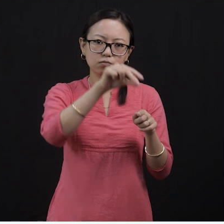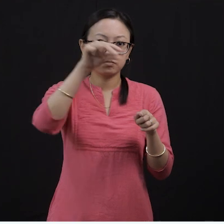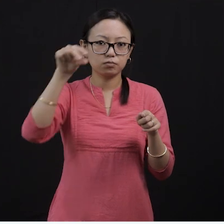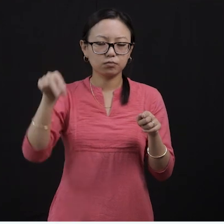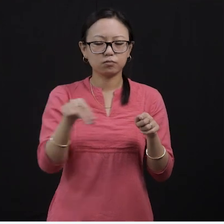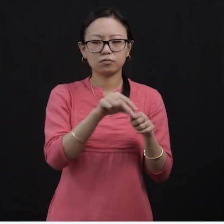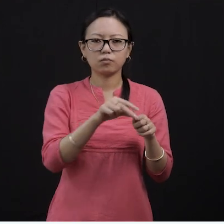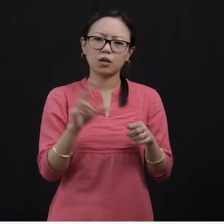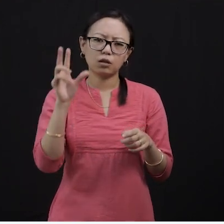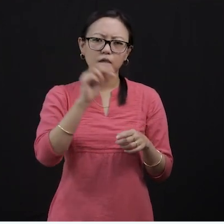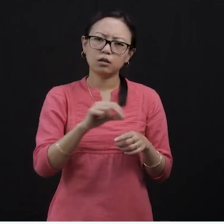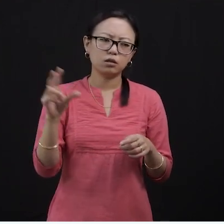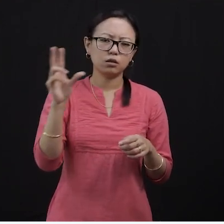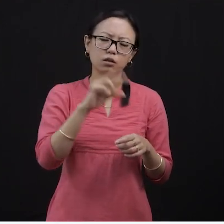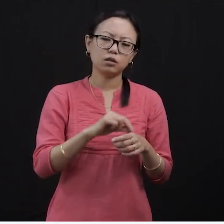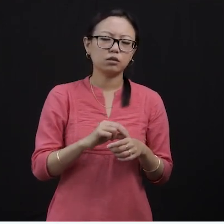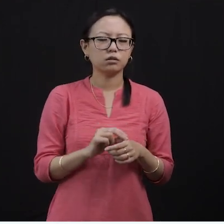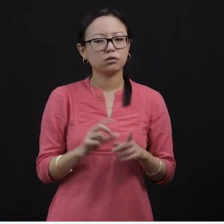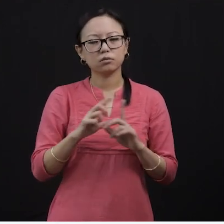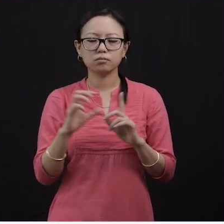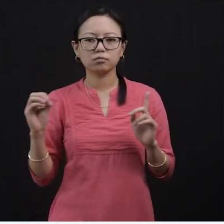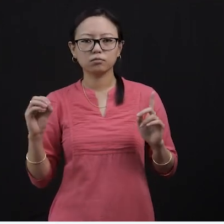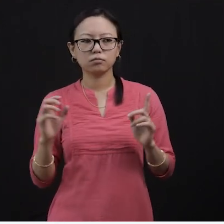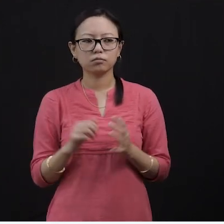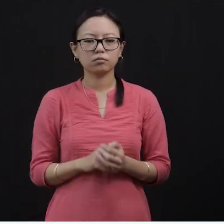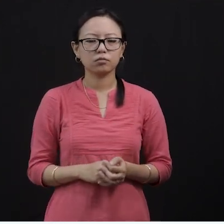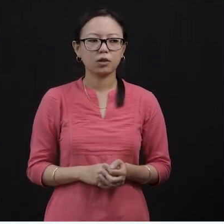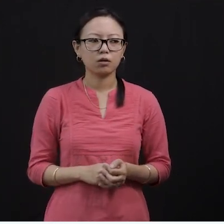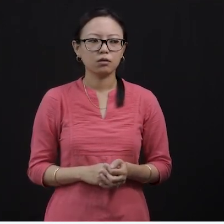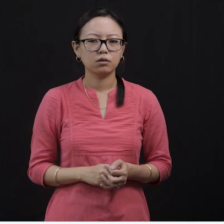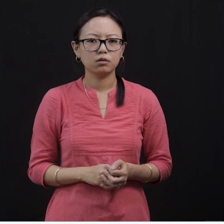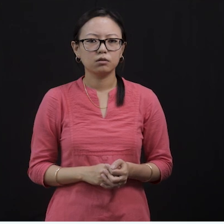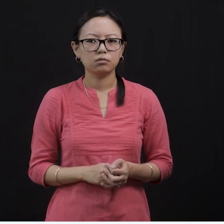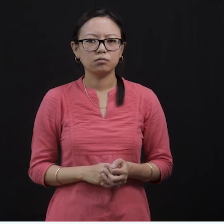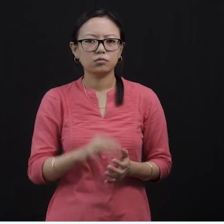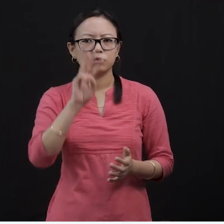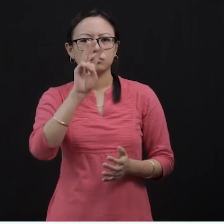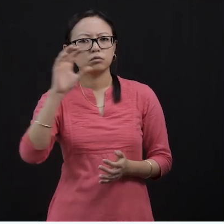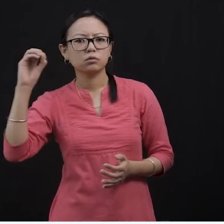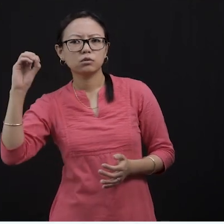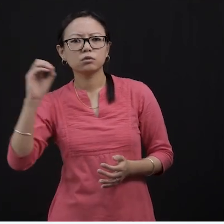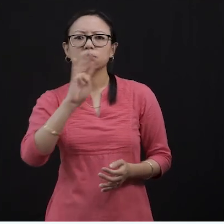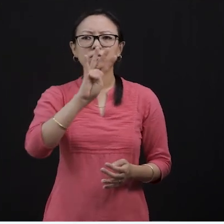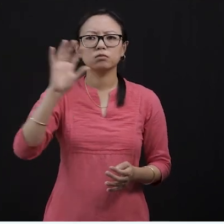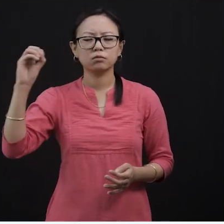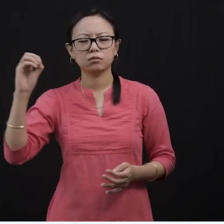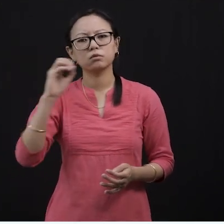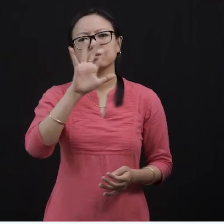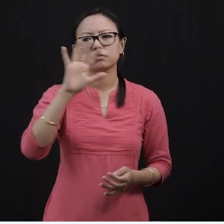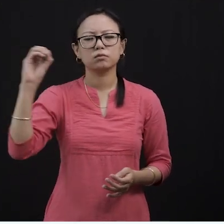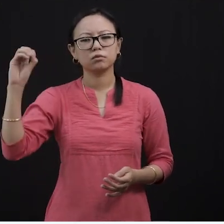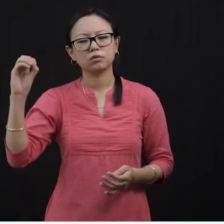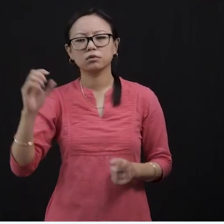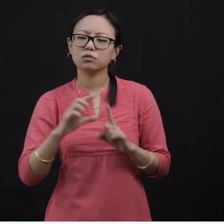lift and then start all over again. You can do this 30, 40, 50 times. And